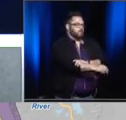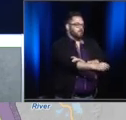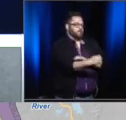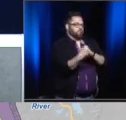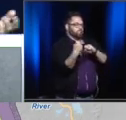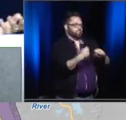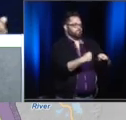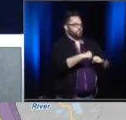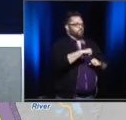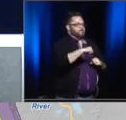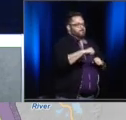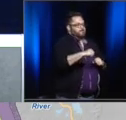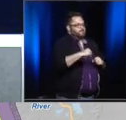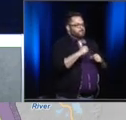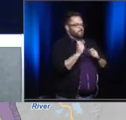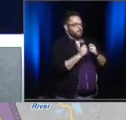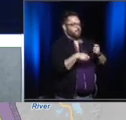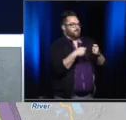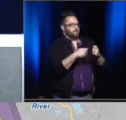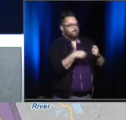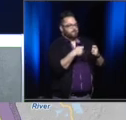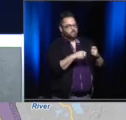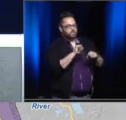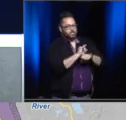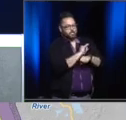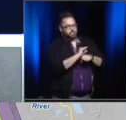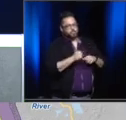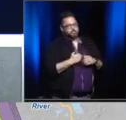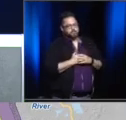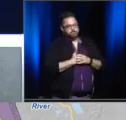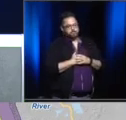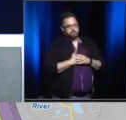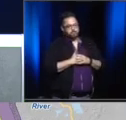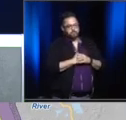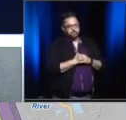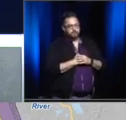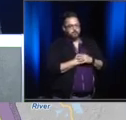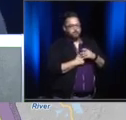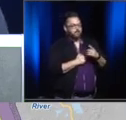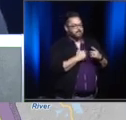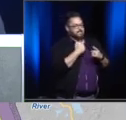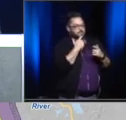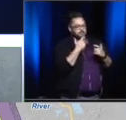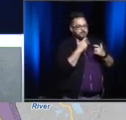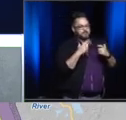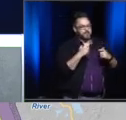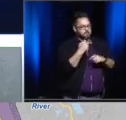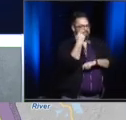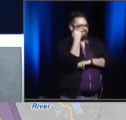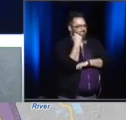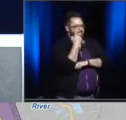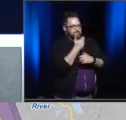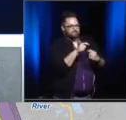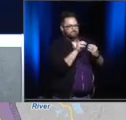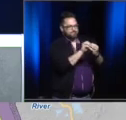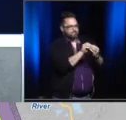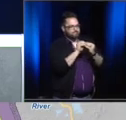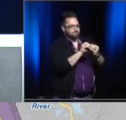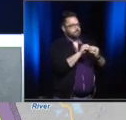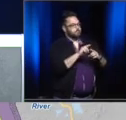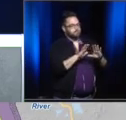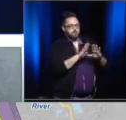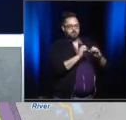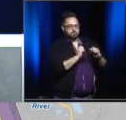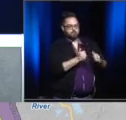fishing industry, as always, as set netting was a dominant gear type, but the change was made anyway. The